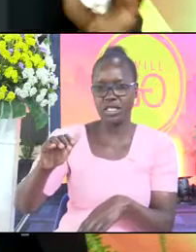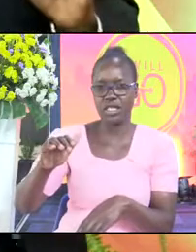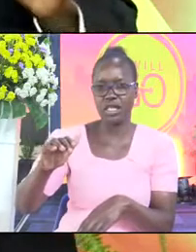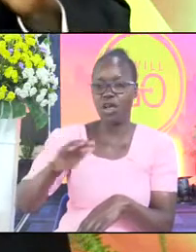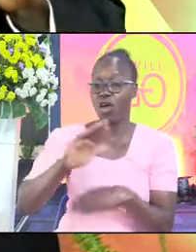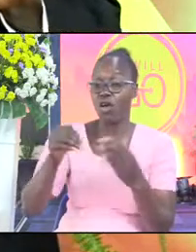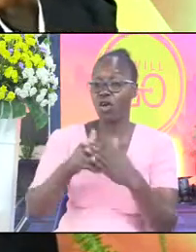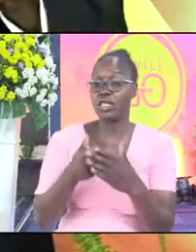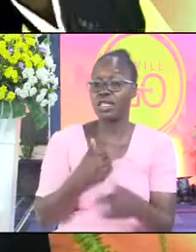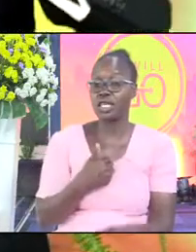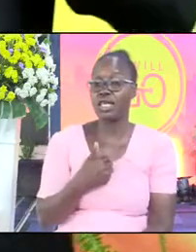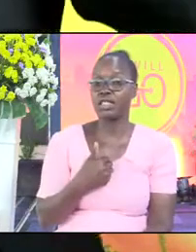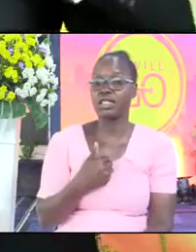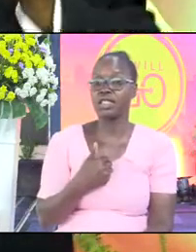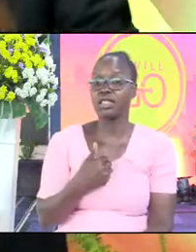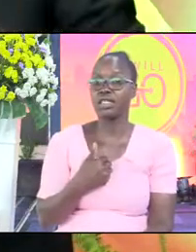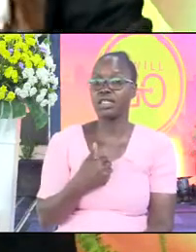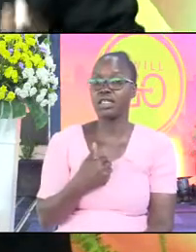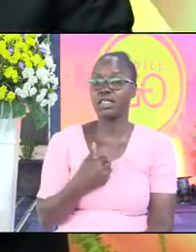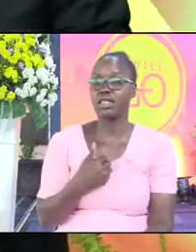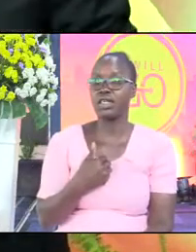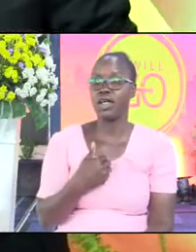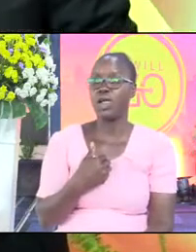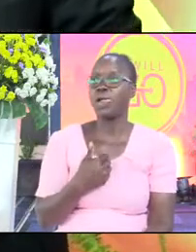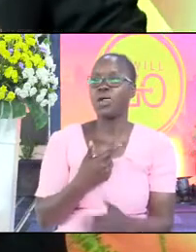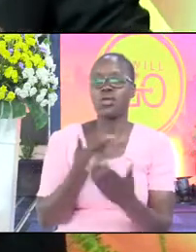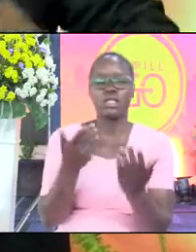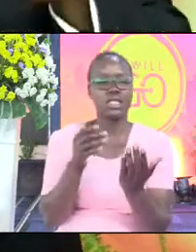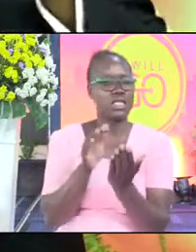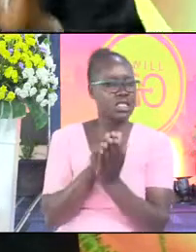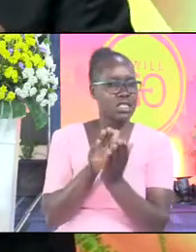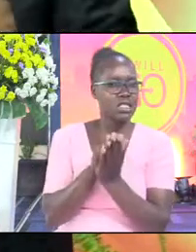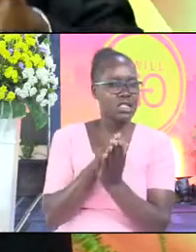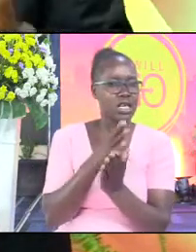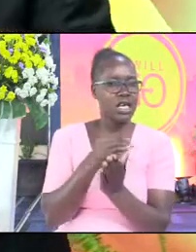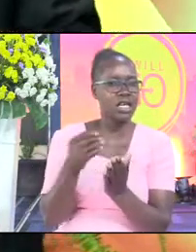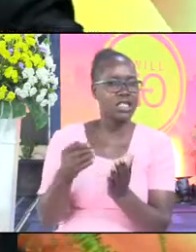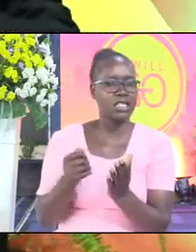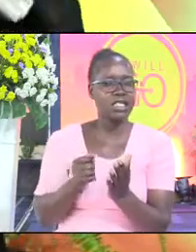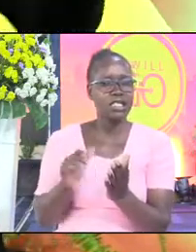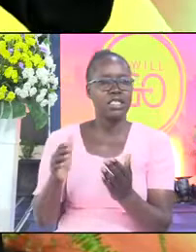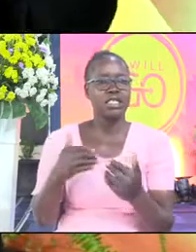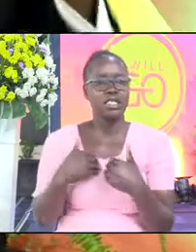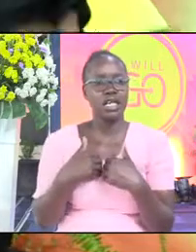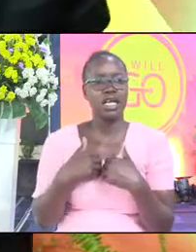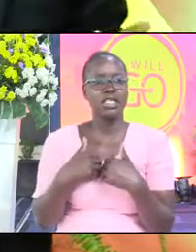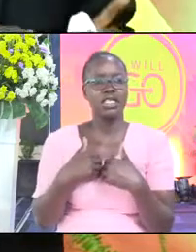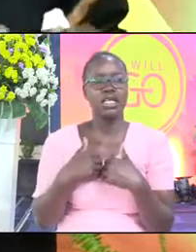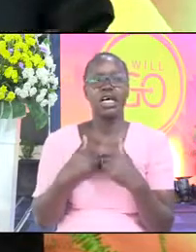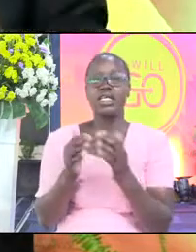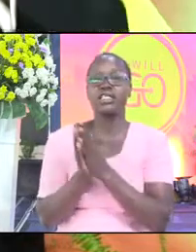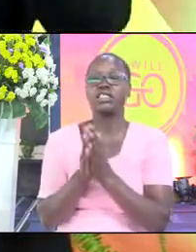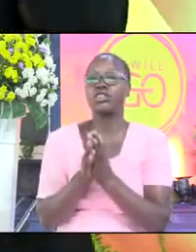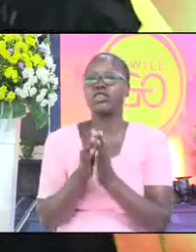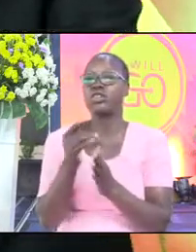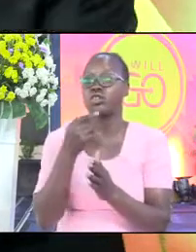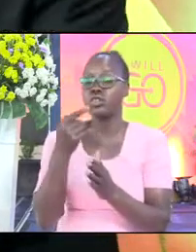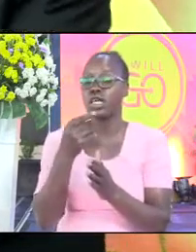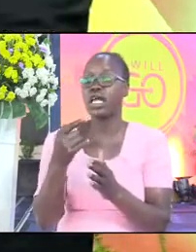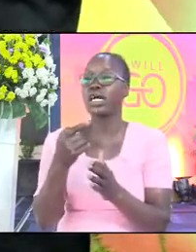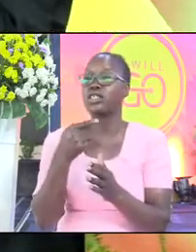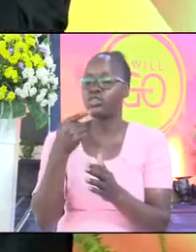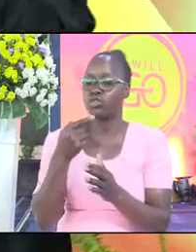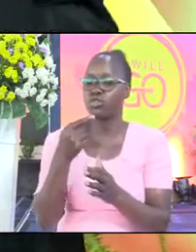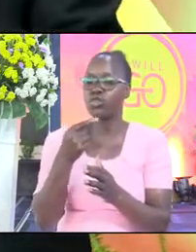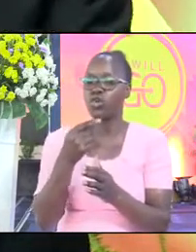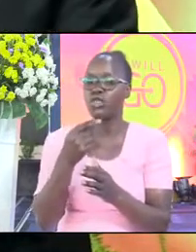All she had was her incredible story. And she had a story to tell, and she